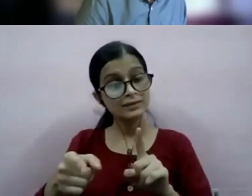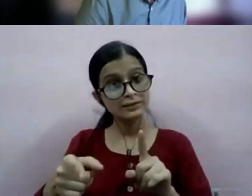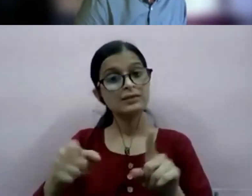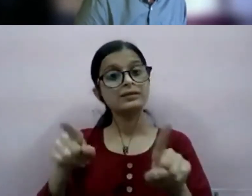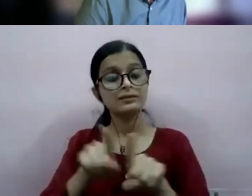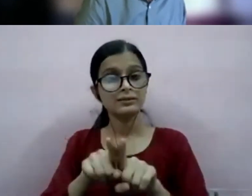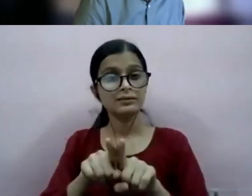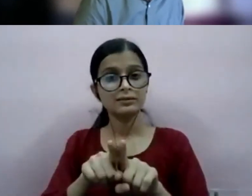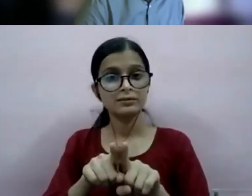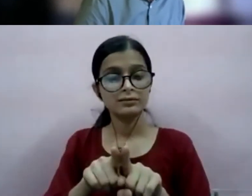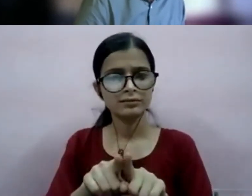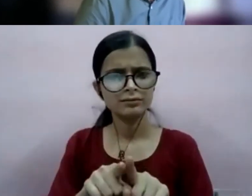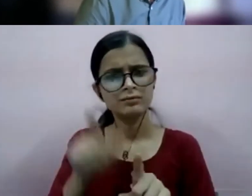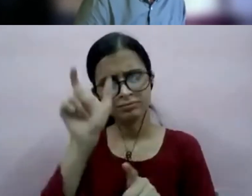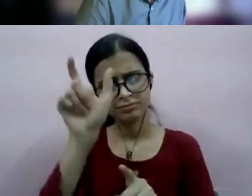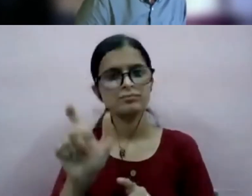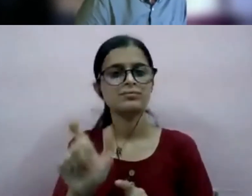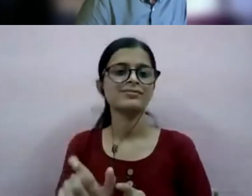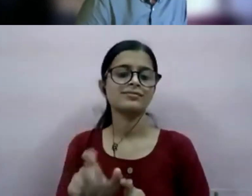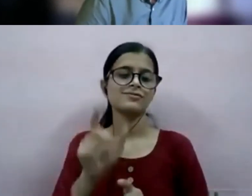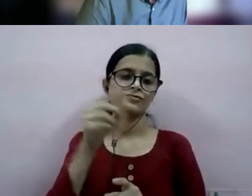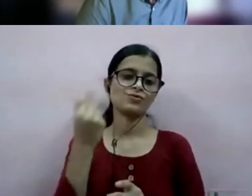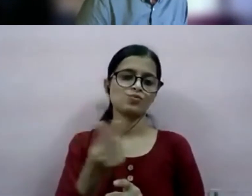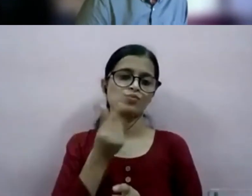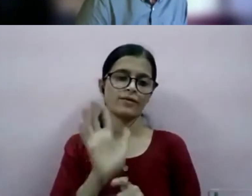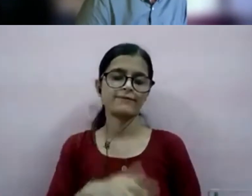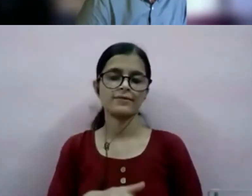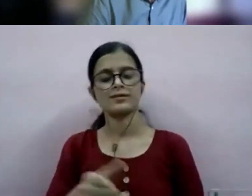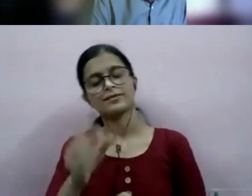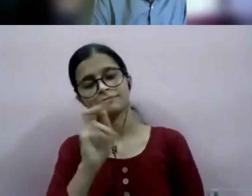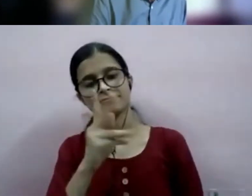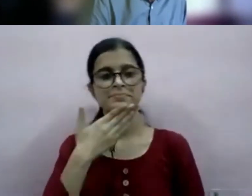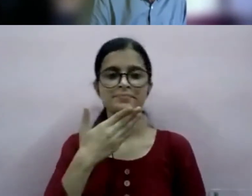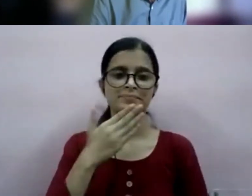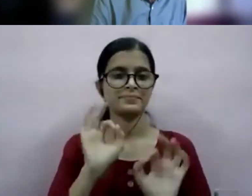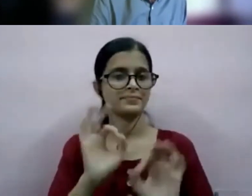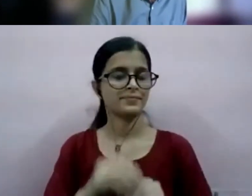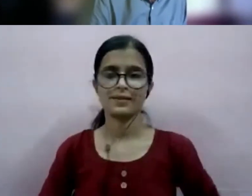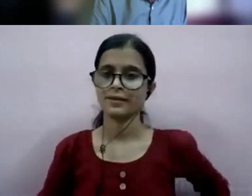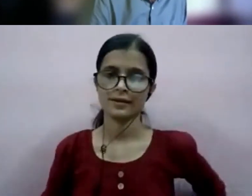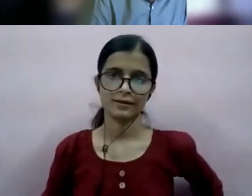slip out of usage, and we don't use it anymore. Okay, thank you so much.